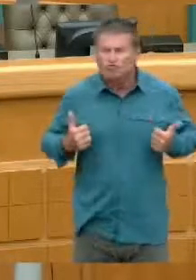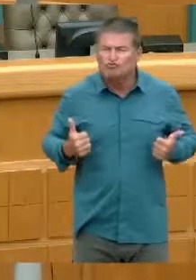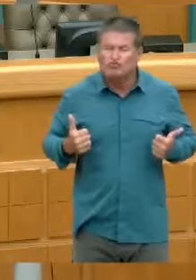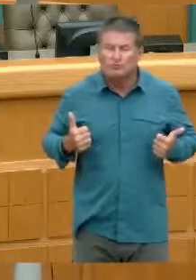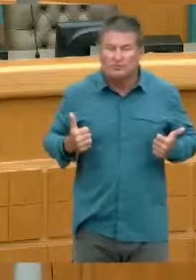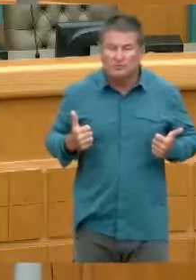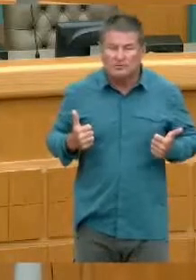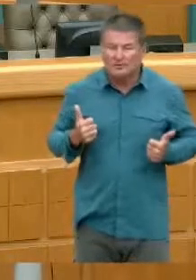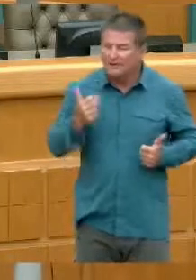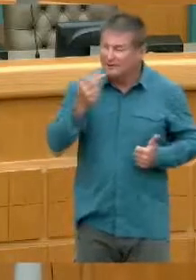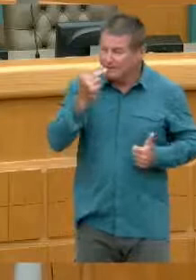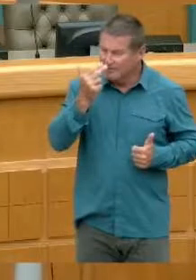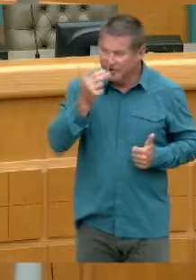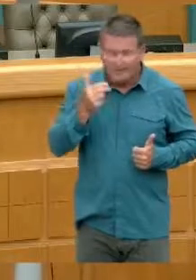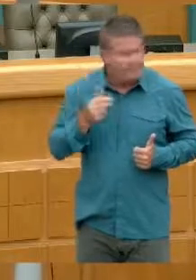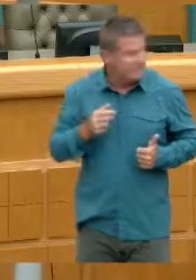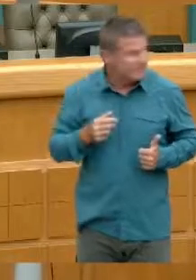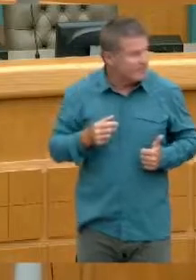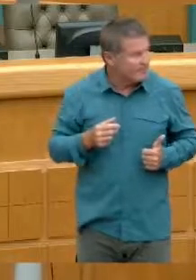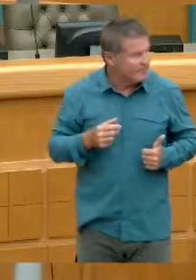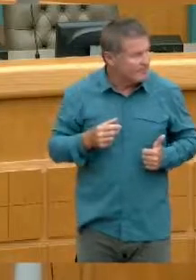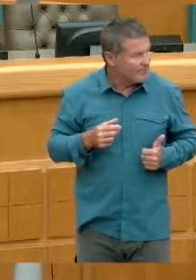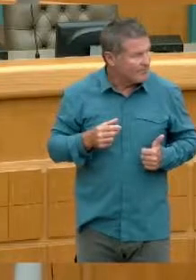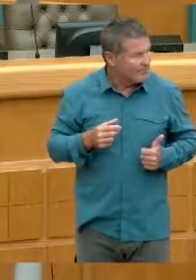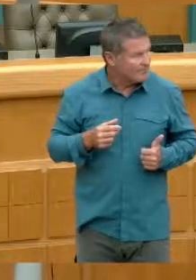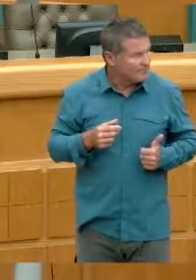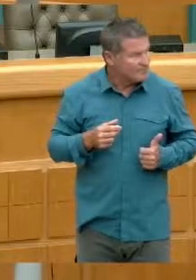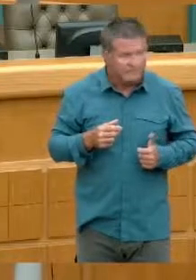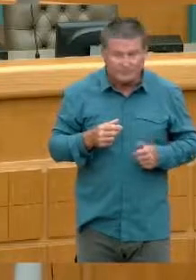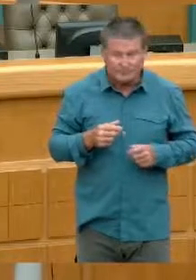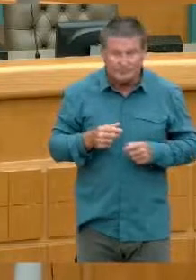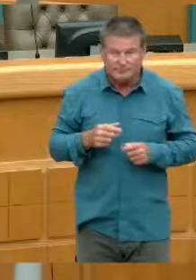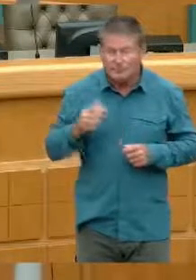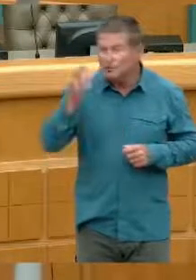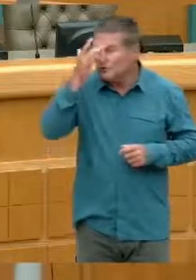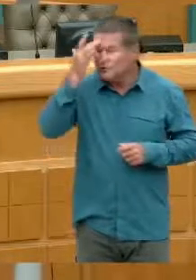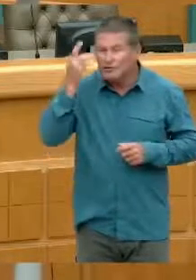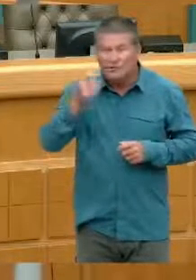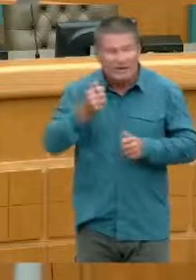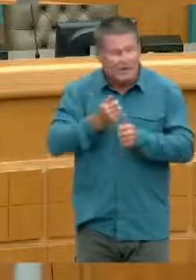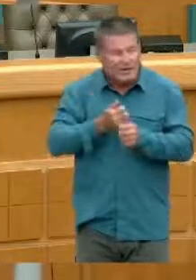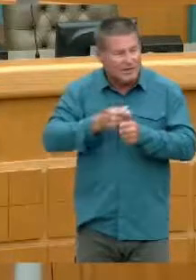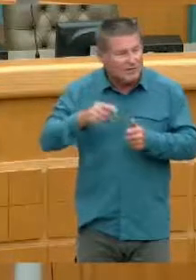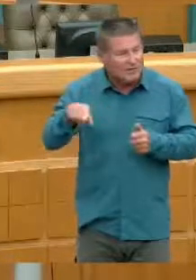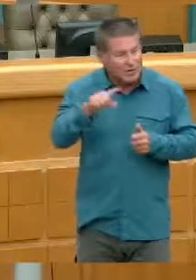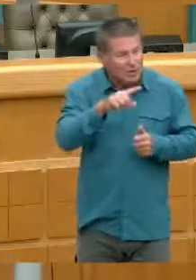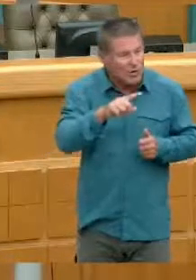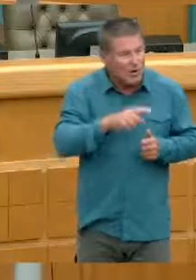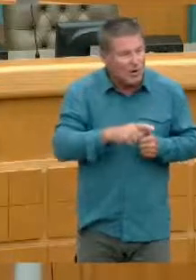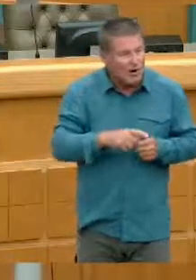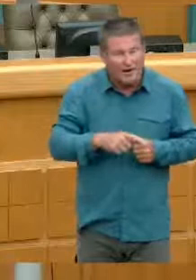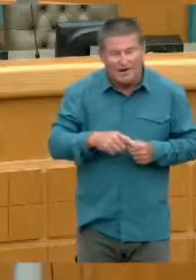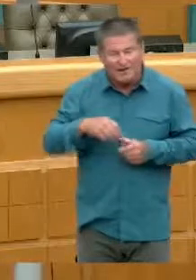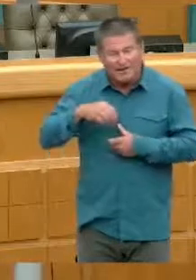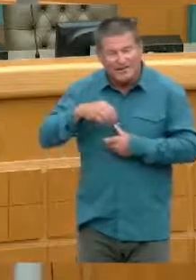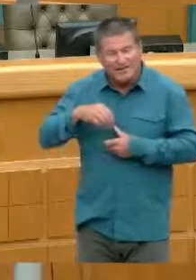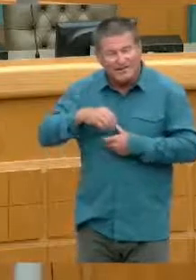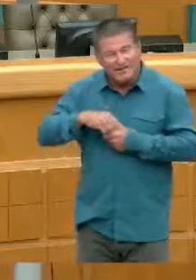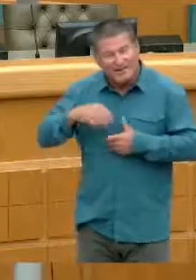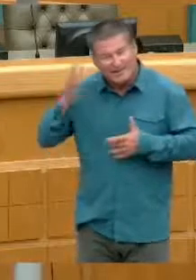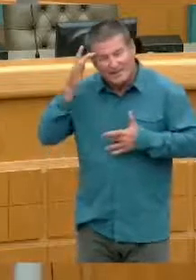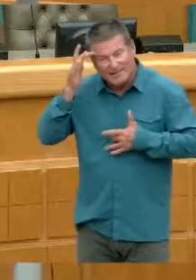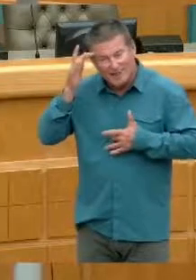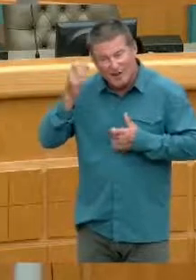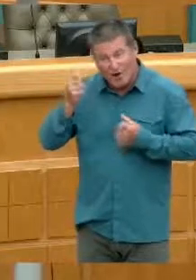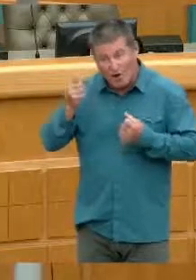it's funny how you forget maybe the pre-existing conditions that each of you may have that would predispose you to